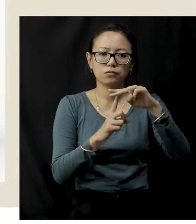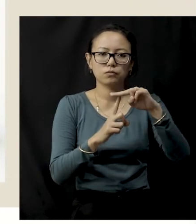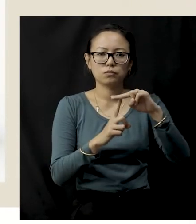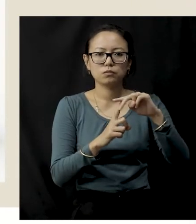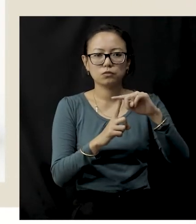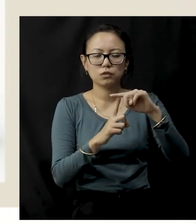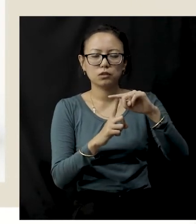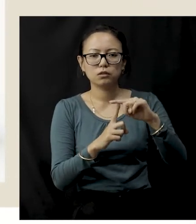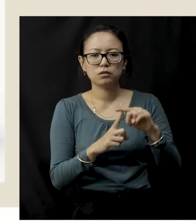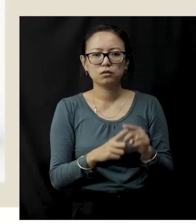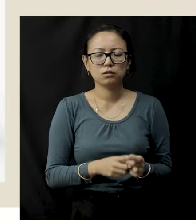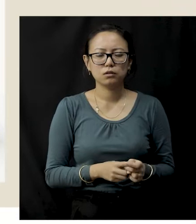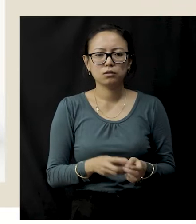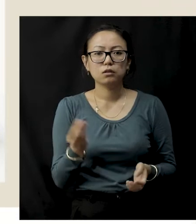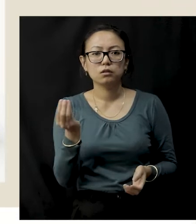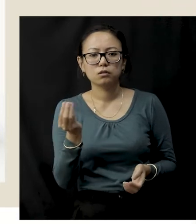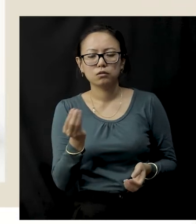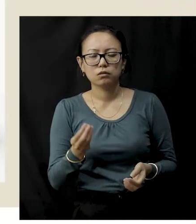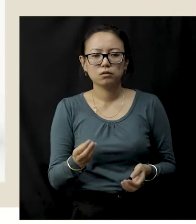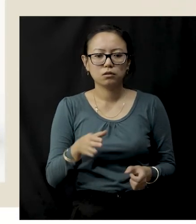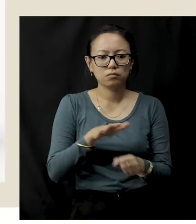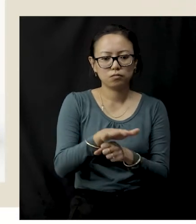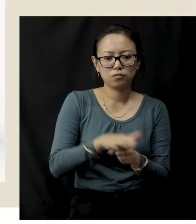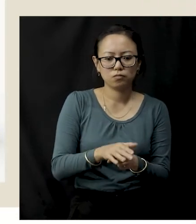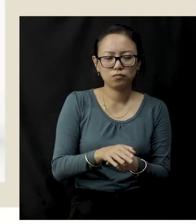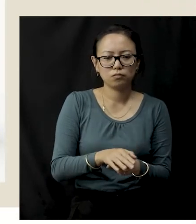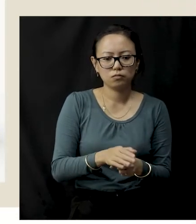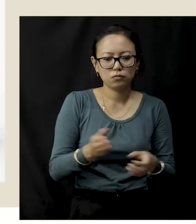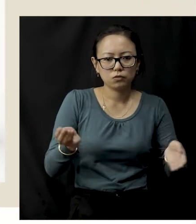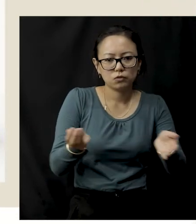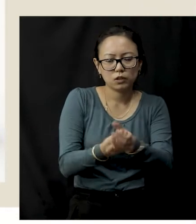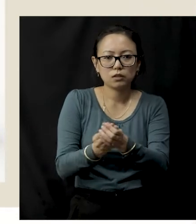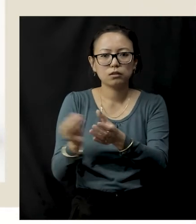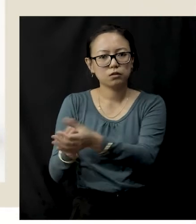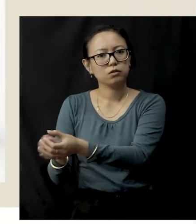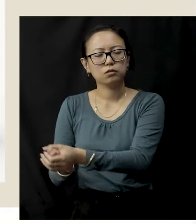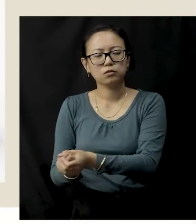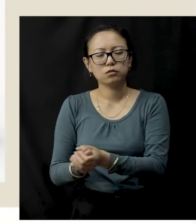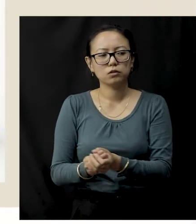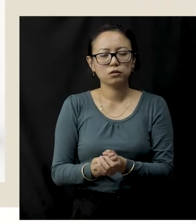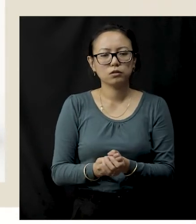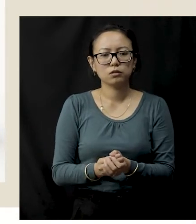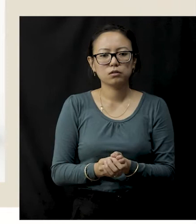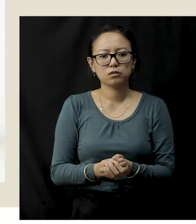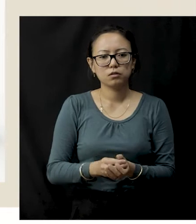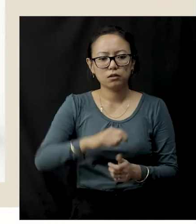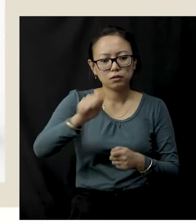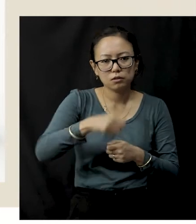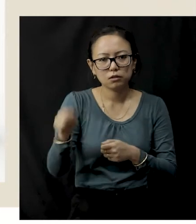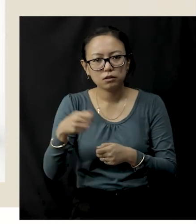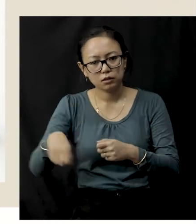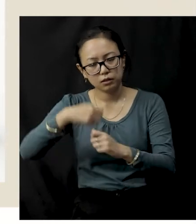up together, they tied it very tightly and then they threw it on the water. So what they saw